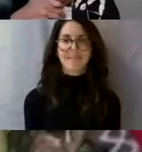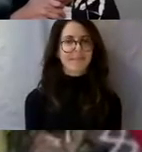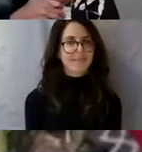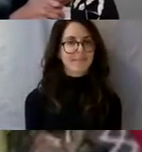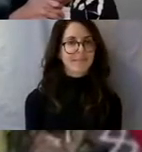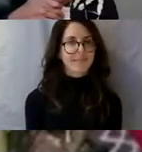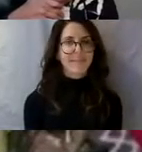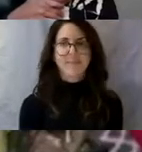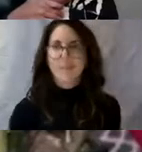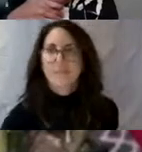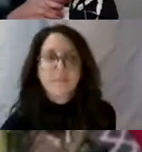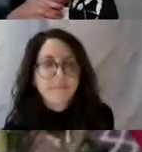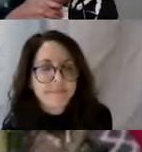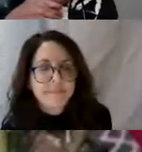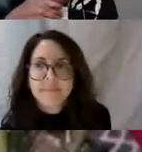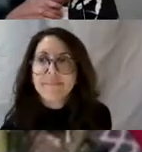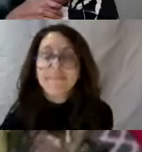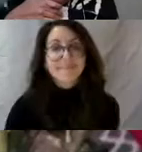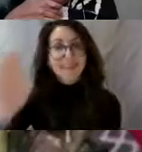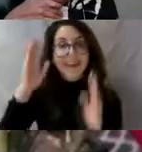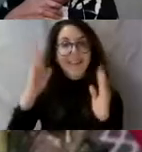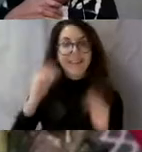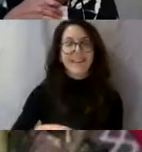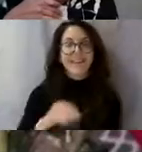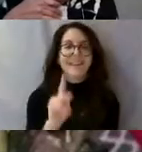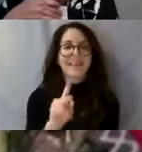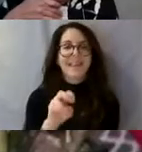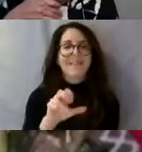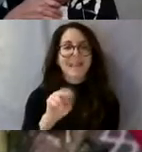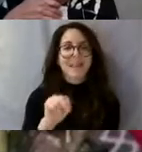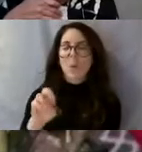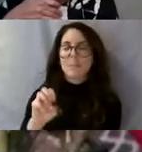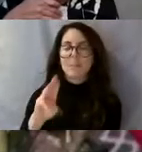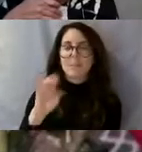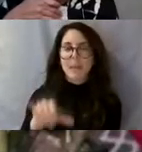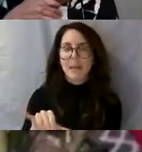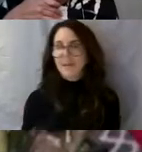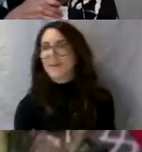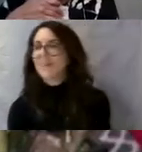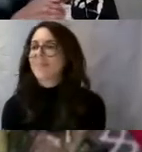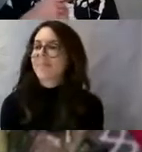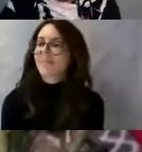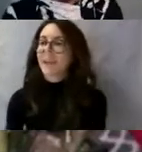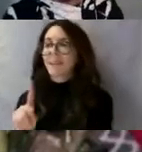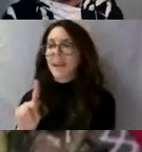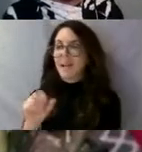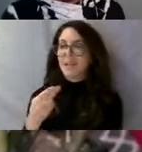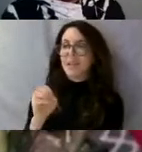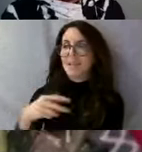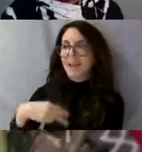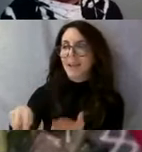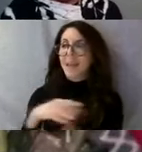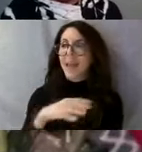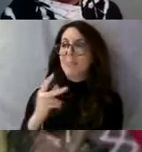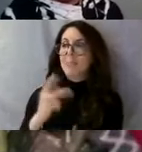Hello, I'm Kevin Ormsby, Artistic Director of Cashy Dance and Program and Manager at Cultural Pluralism